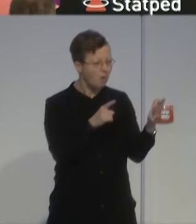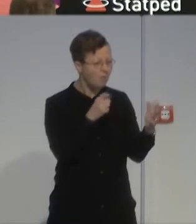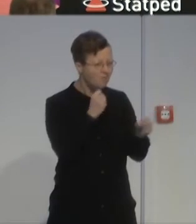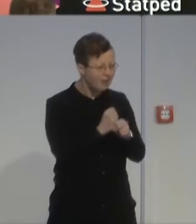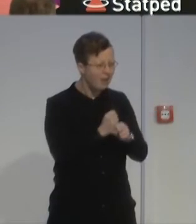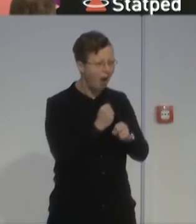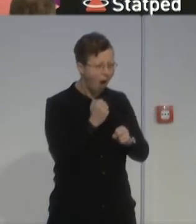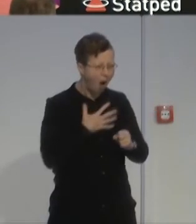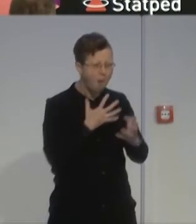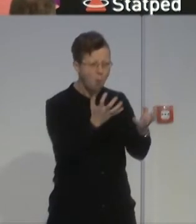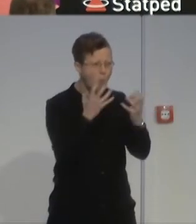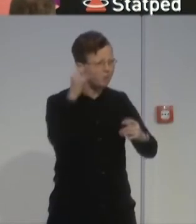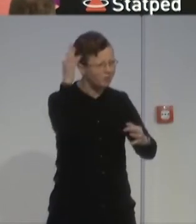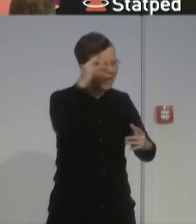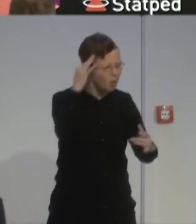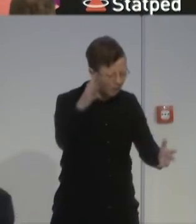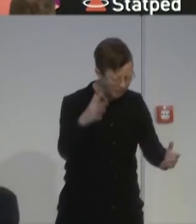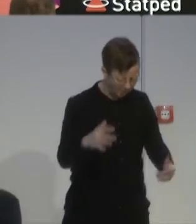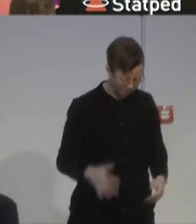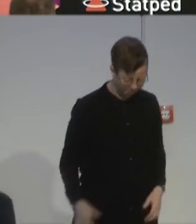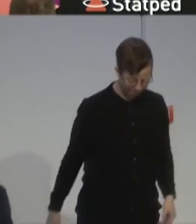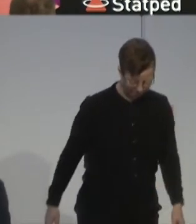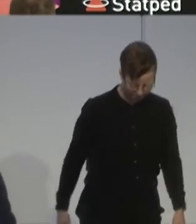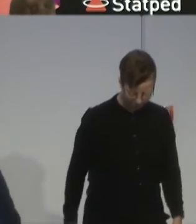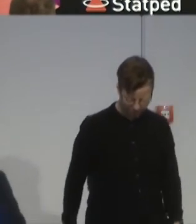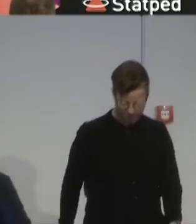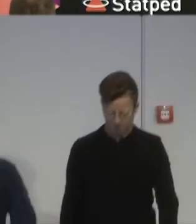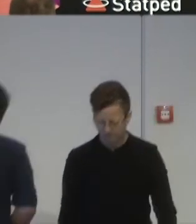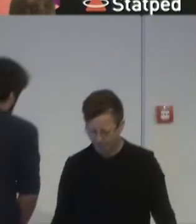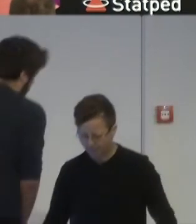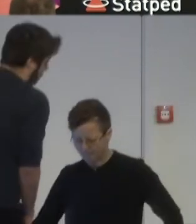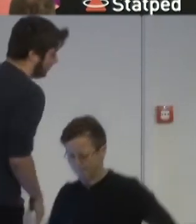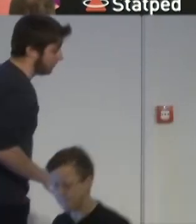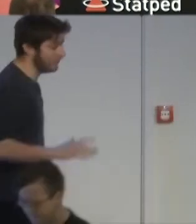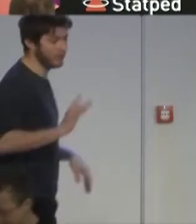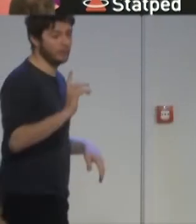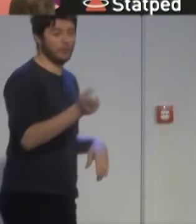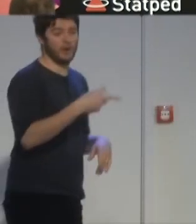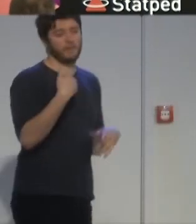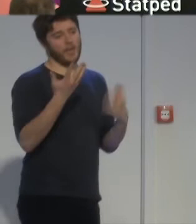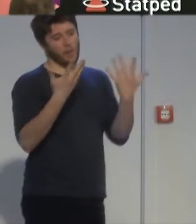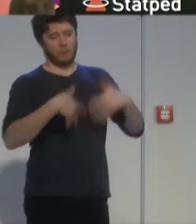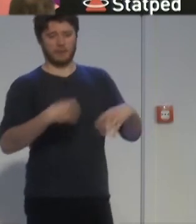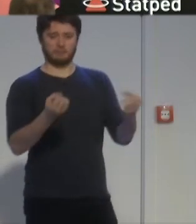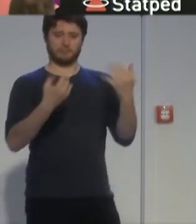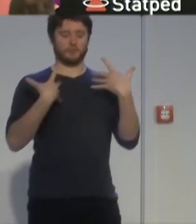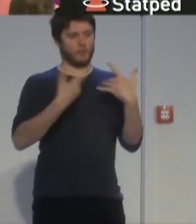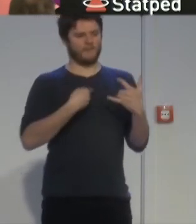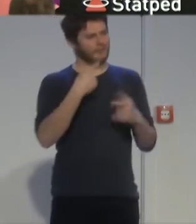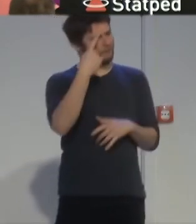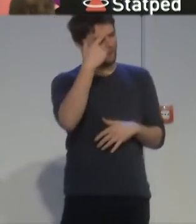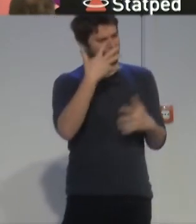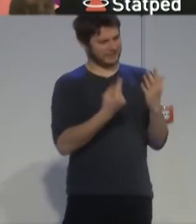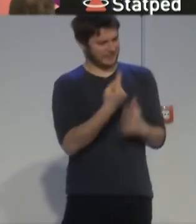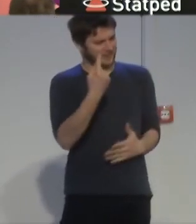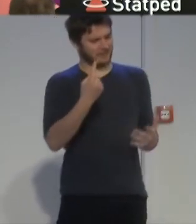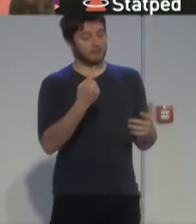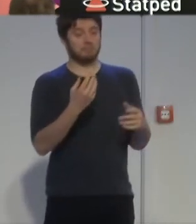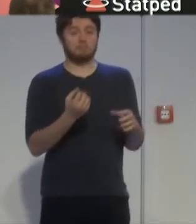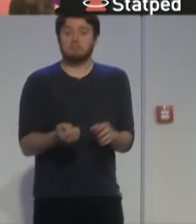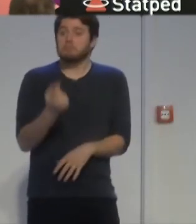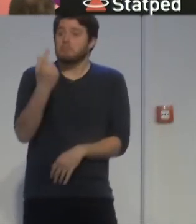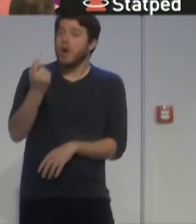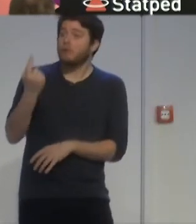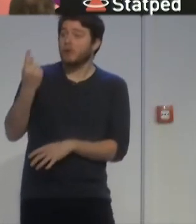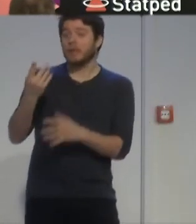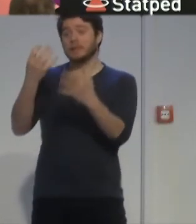theory. We don't, because it doesn't happen by itself, and we don't understand what is happening. Sometimes things happen